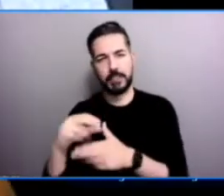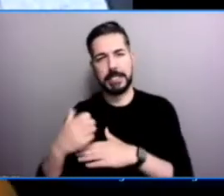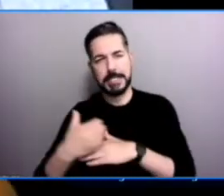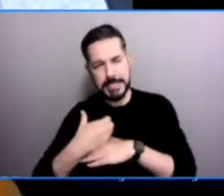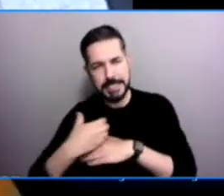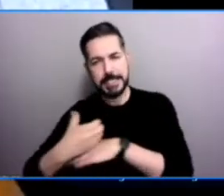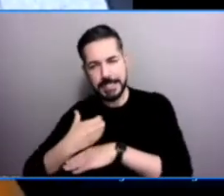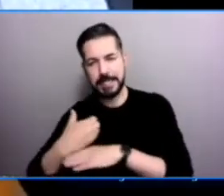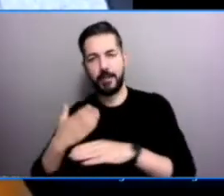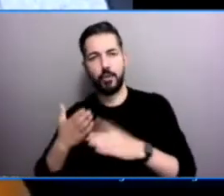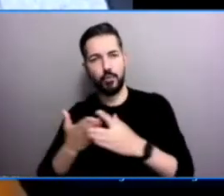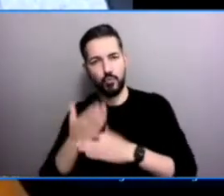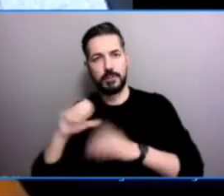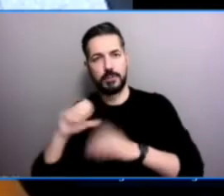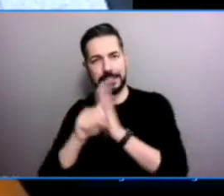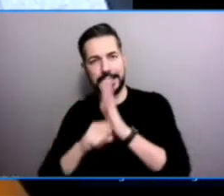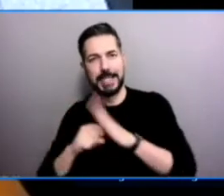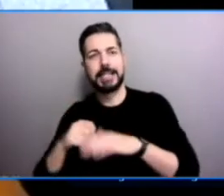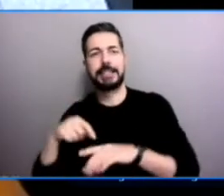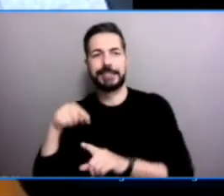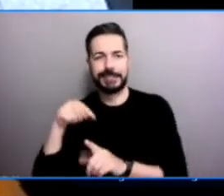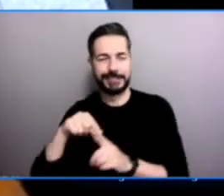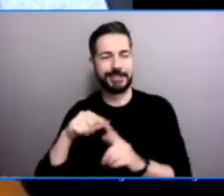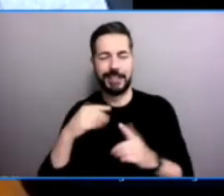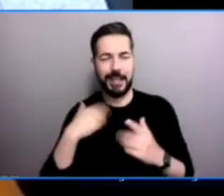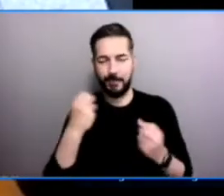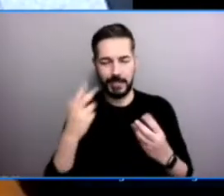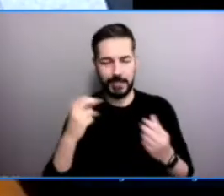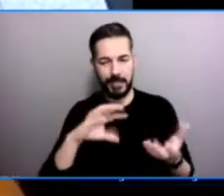Thank you for that. Katrina, what about you?